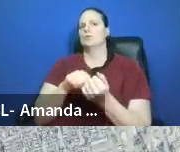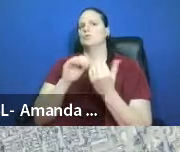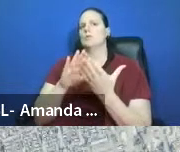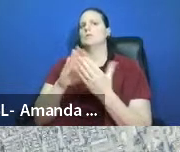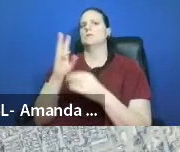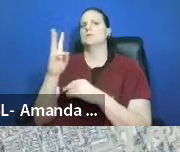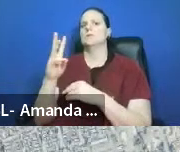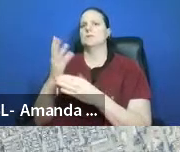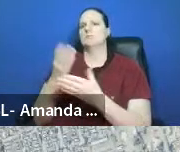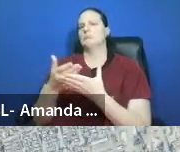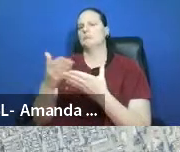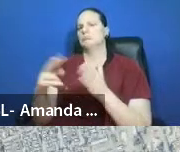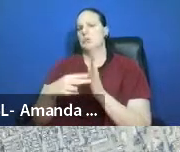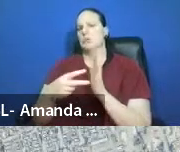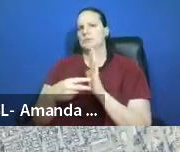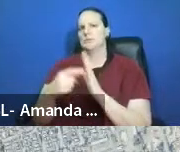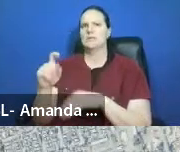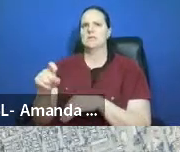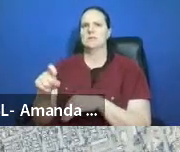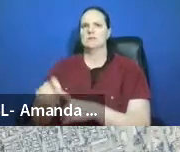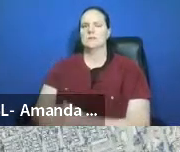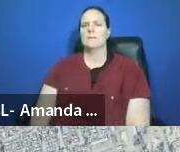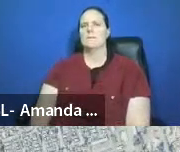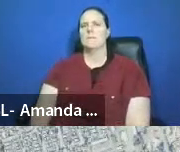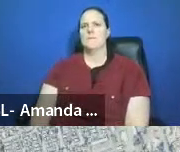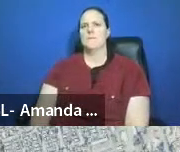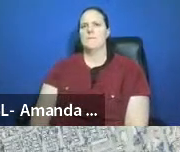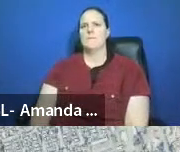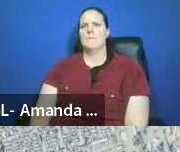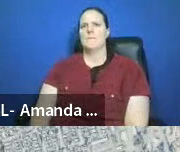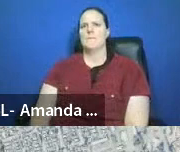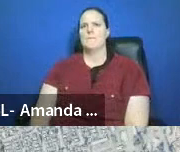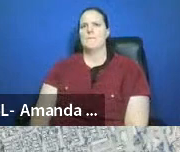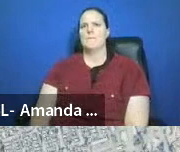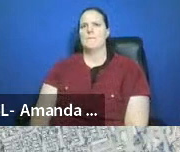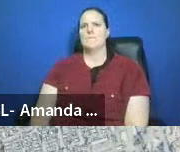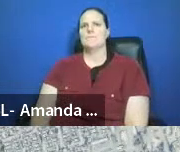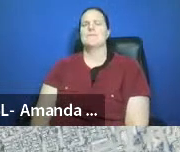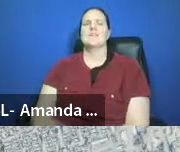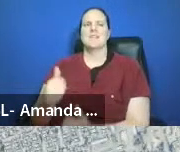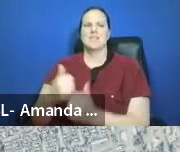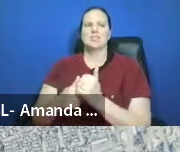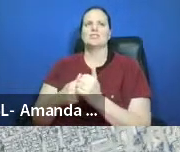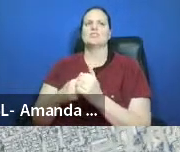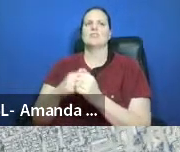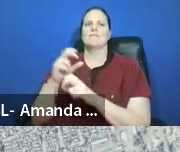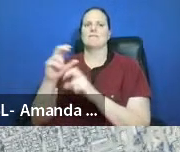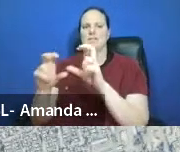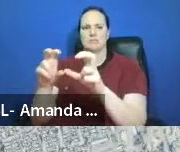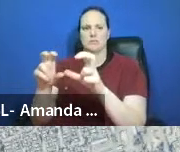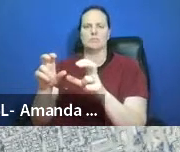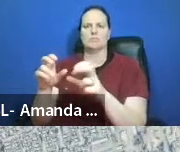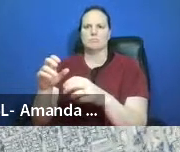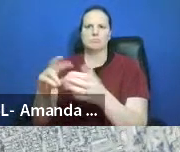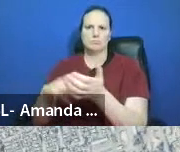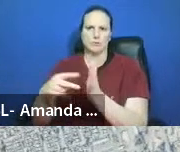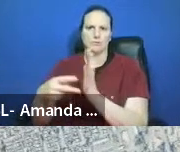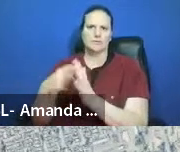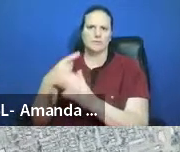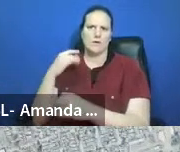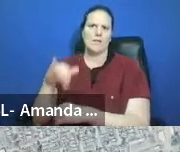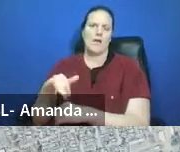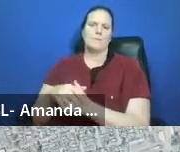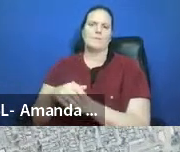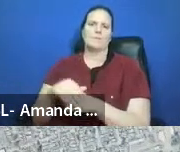items, the purpose and needs. So each of the investments that are made here are intended to do that. They work